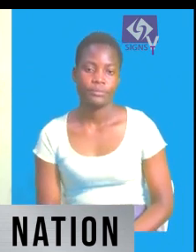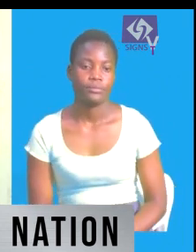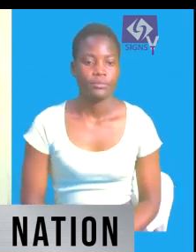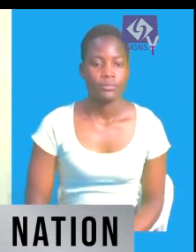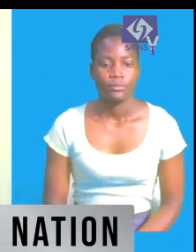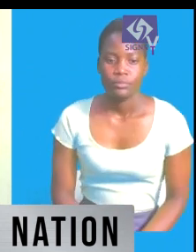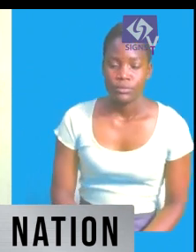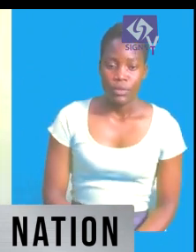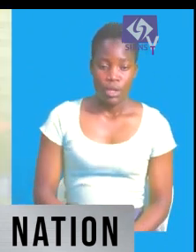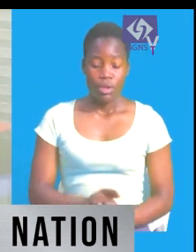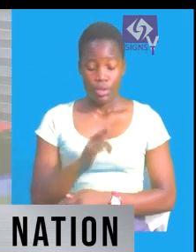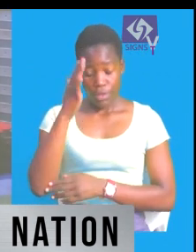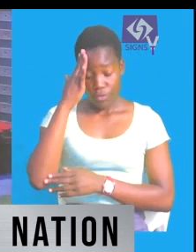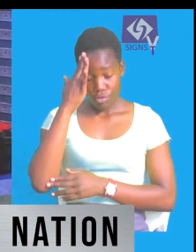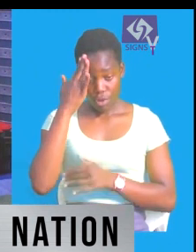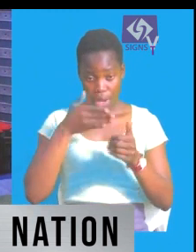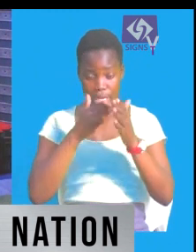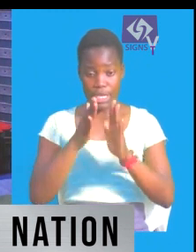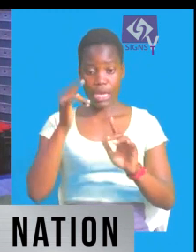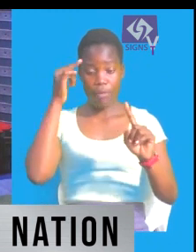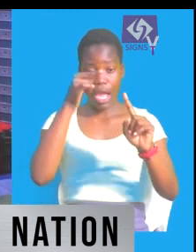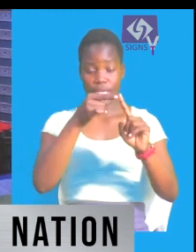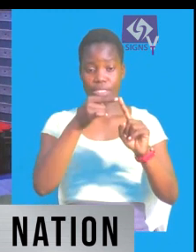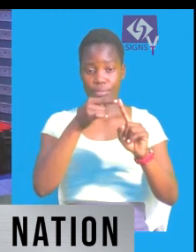The leader of Azimio,